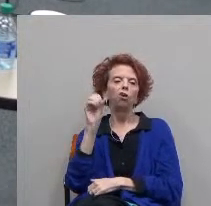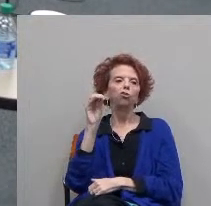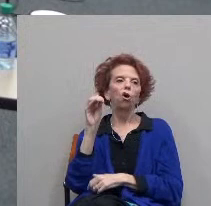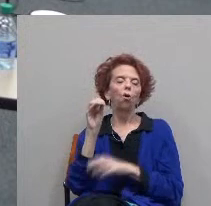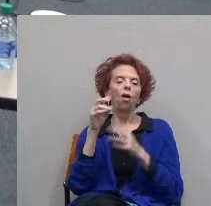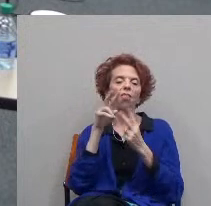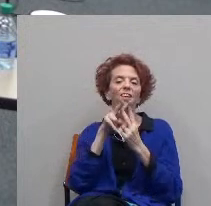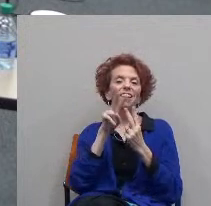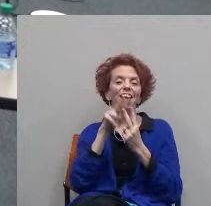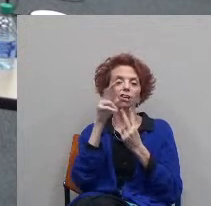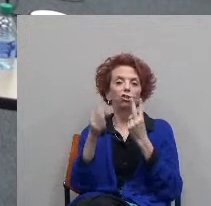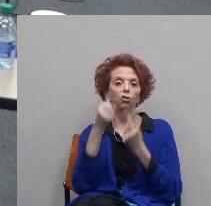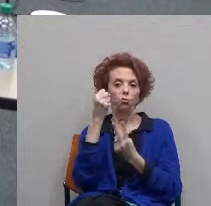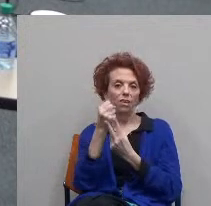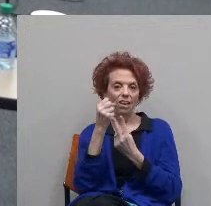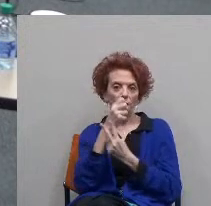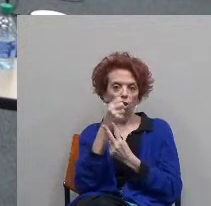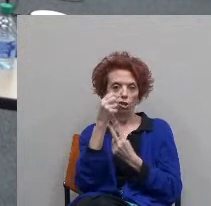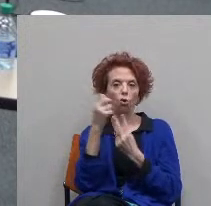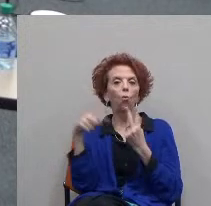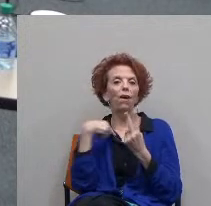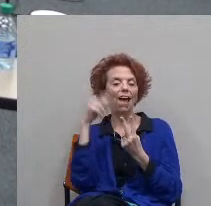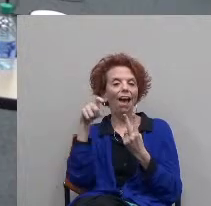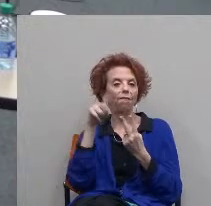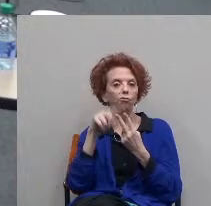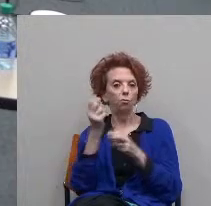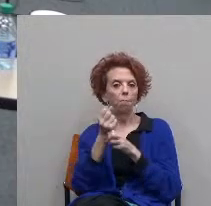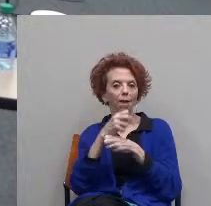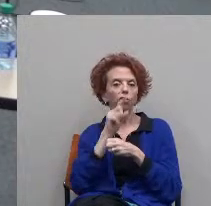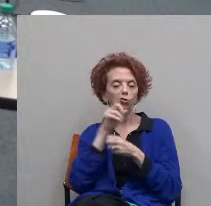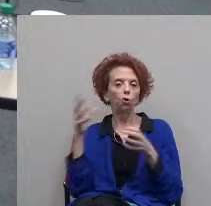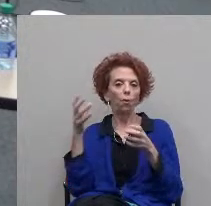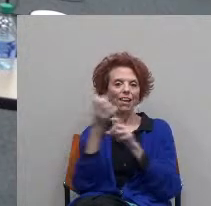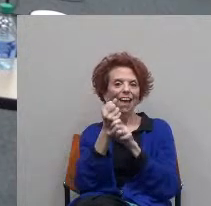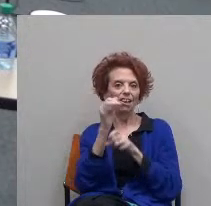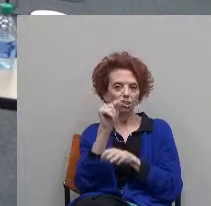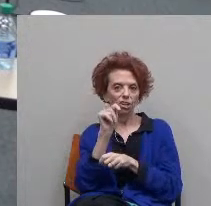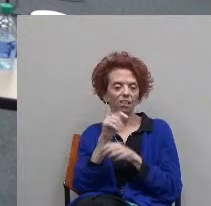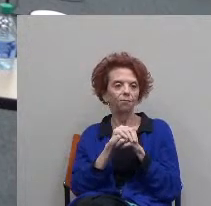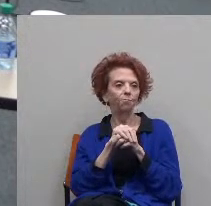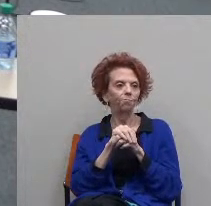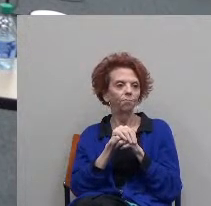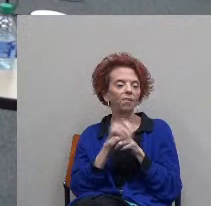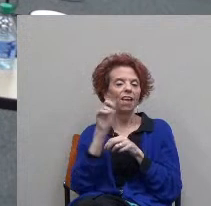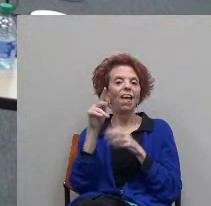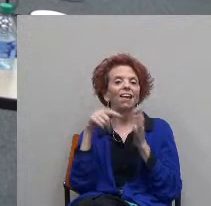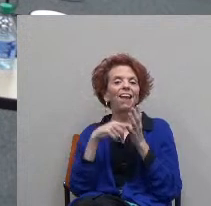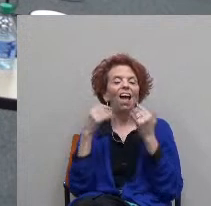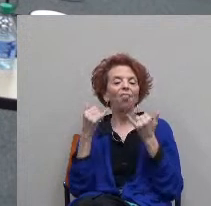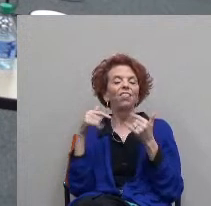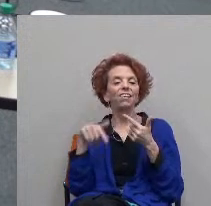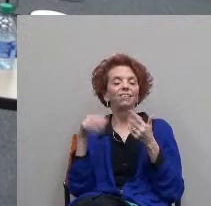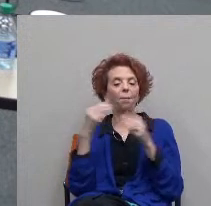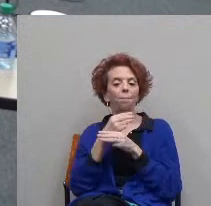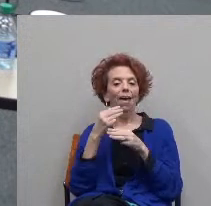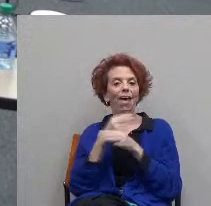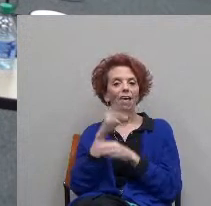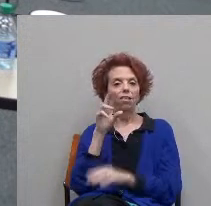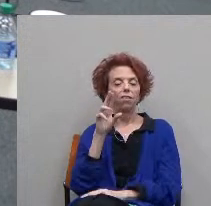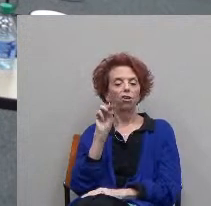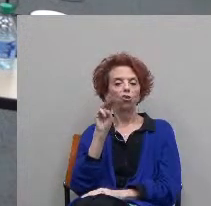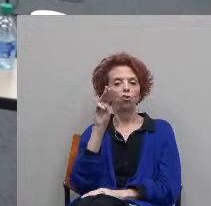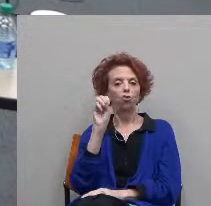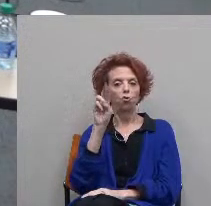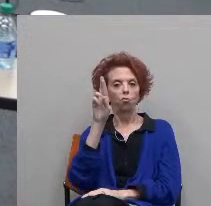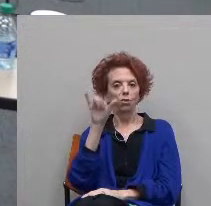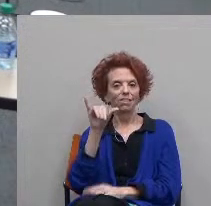the next 2 years we have to make sure that we do that catch-up. This numeracy piece that we're talking about, this legislation